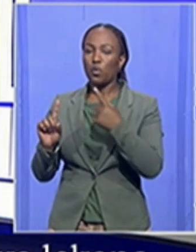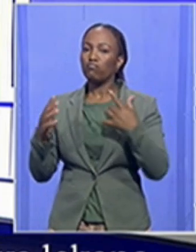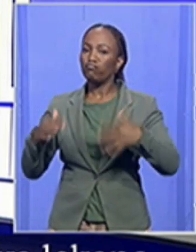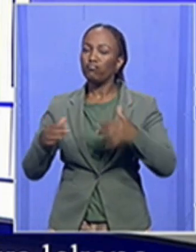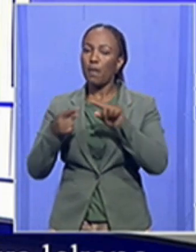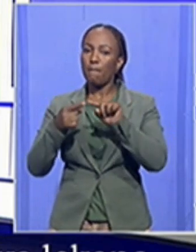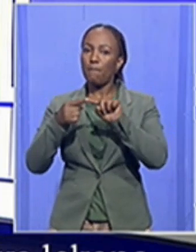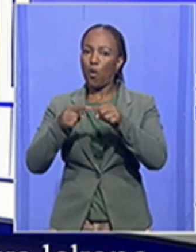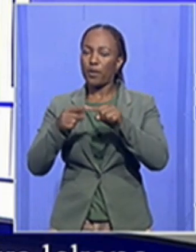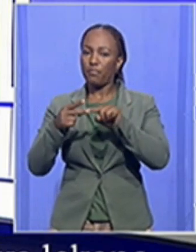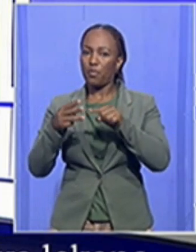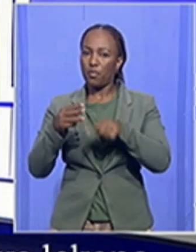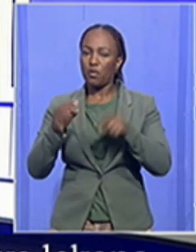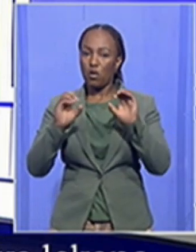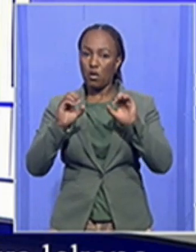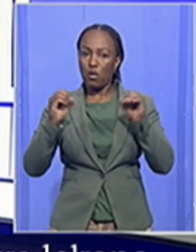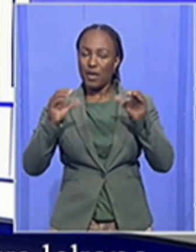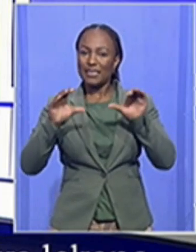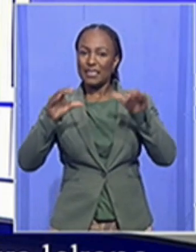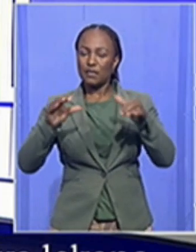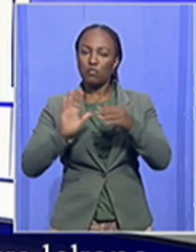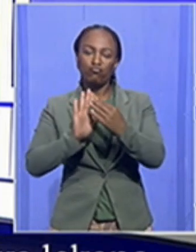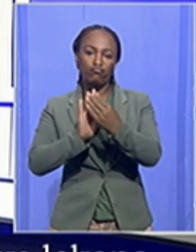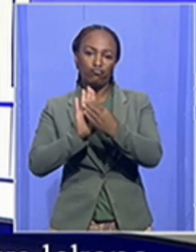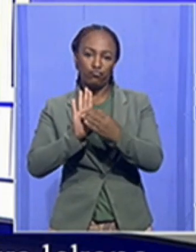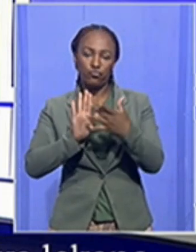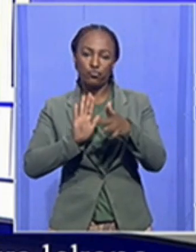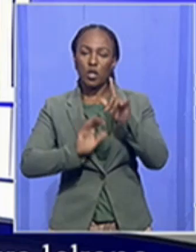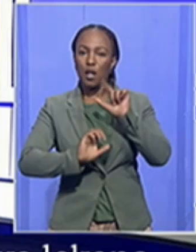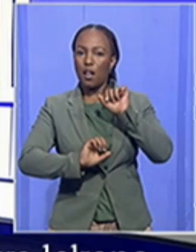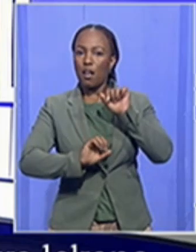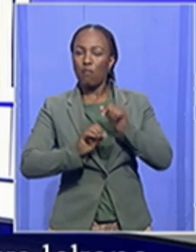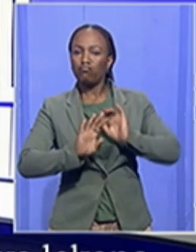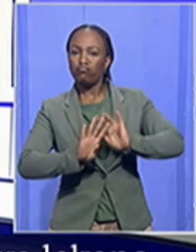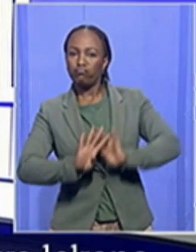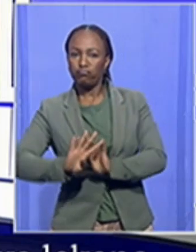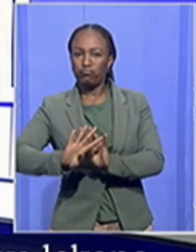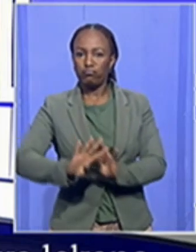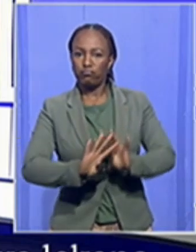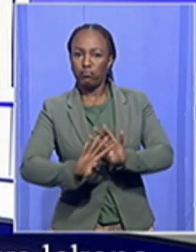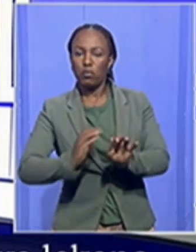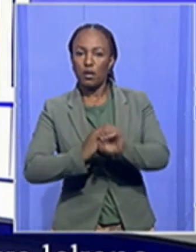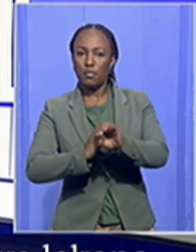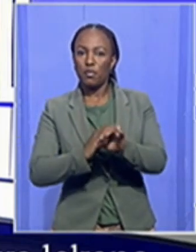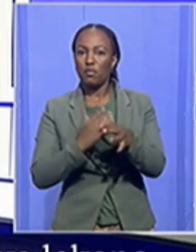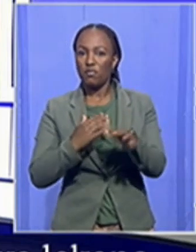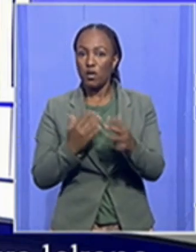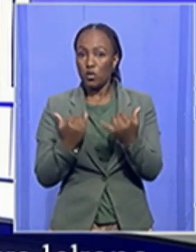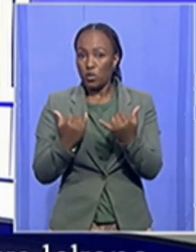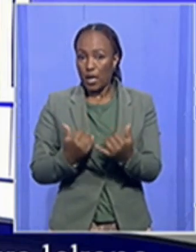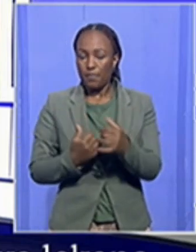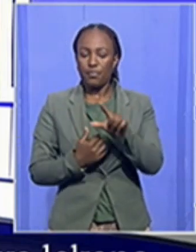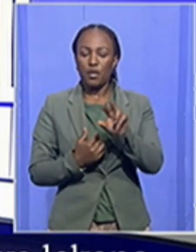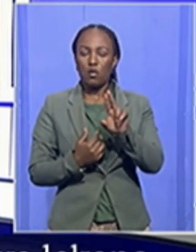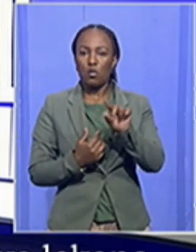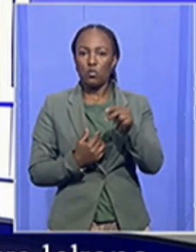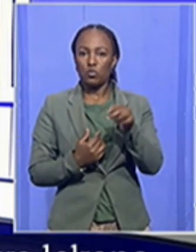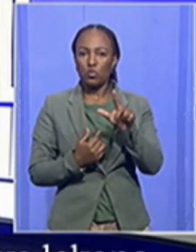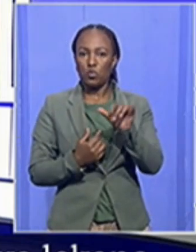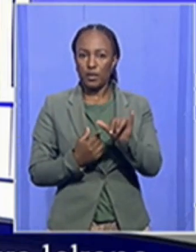tšeo mokgatlo o di beilego pele ka mogwantong wo kopanong le babegadi taba mathapemeng a lehono ka Luthuli House